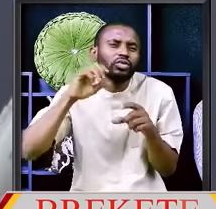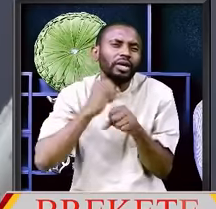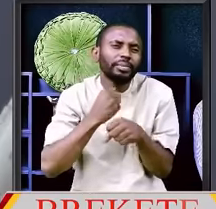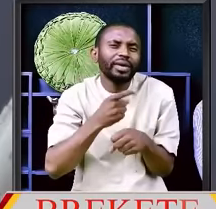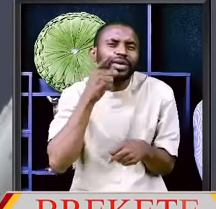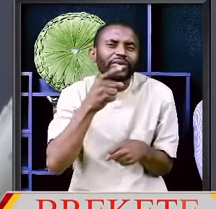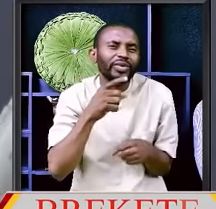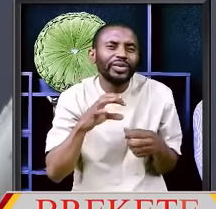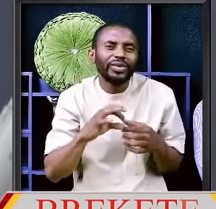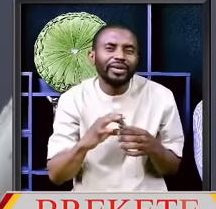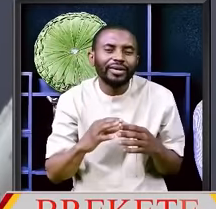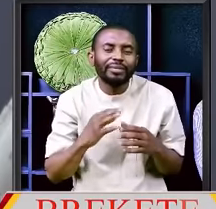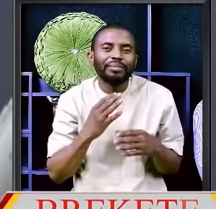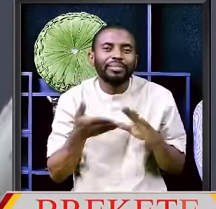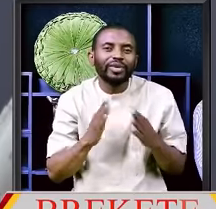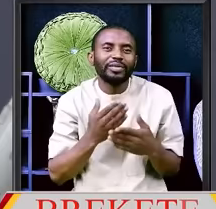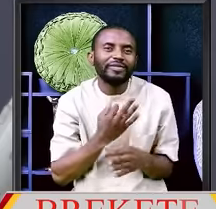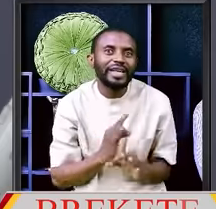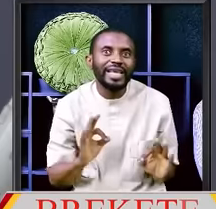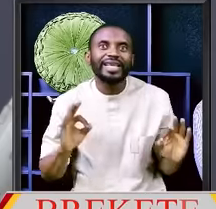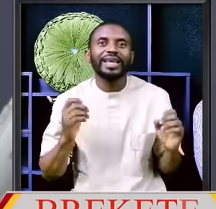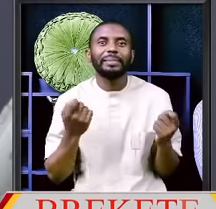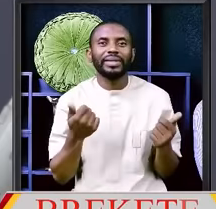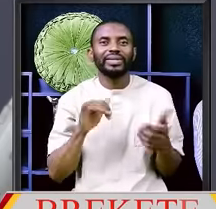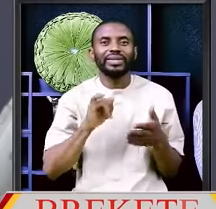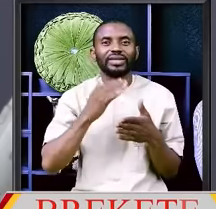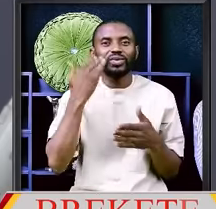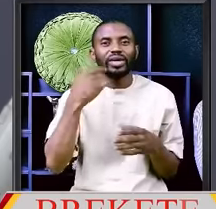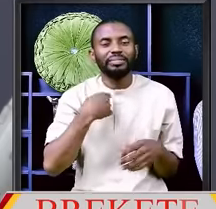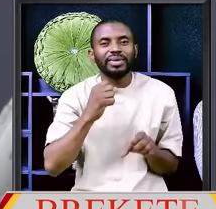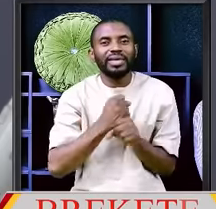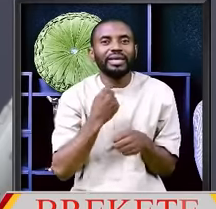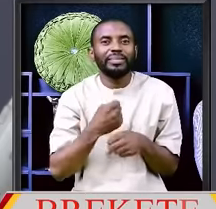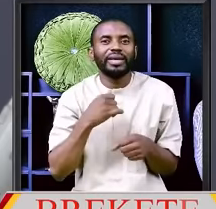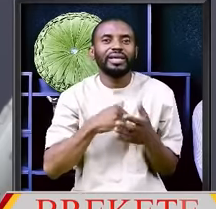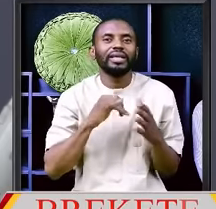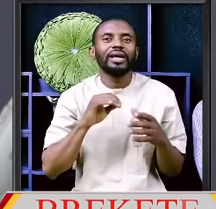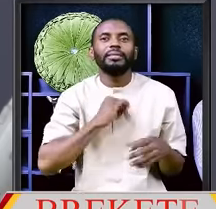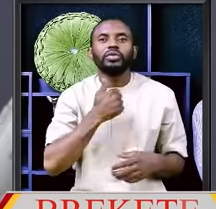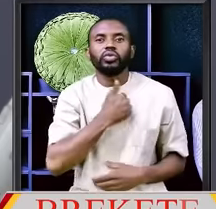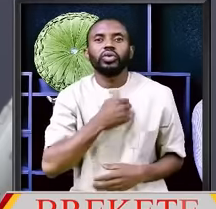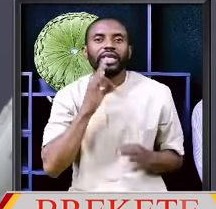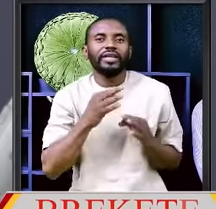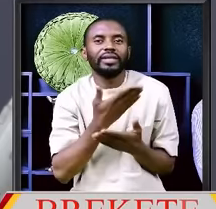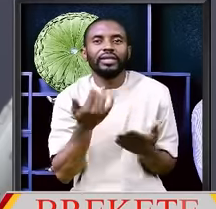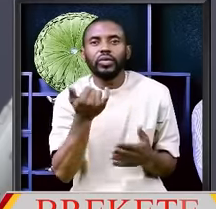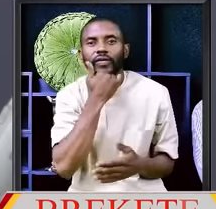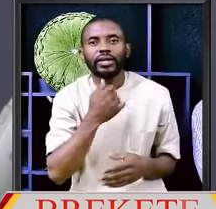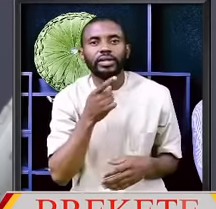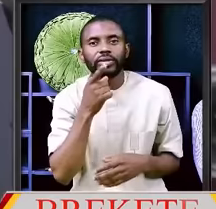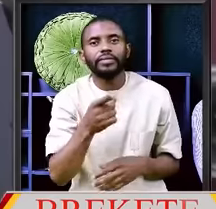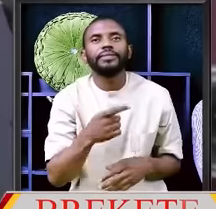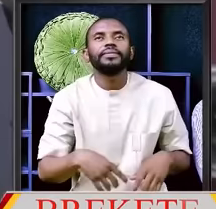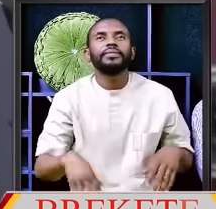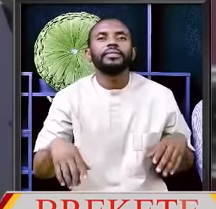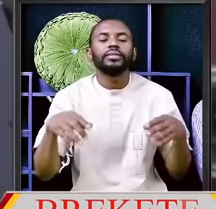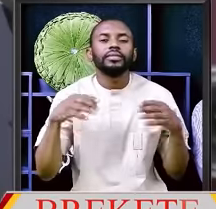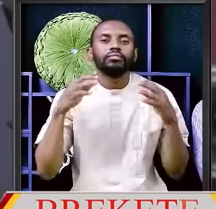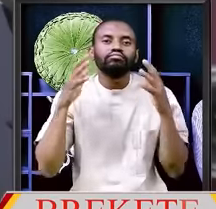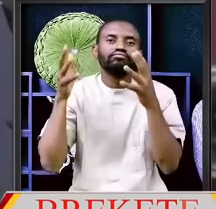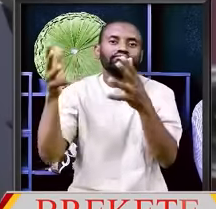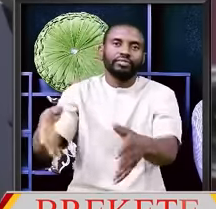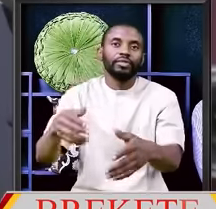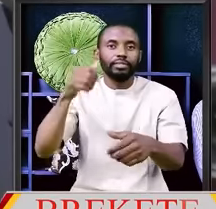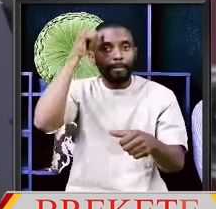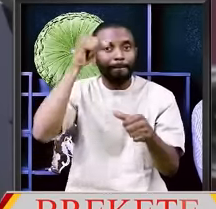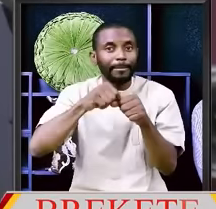make you loosen up a little. Now make I do. I'm sorry, sir, if the thing offend you. Over to you now. You now remember where